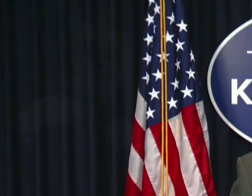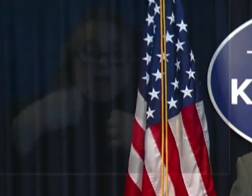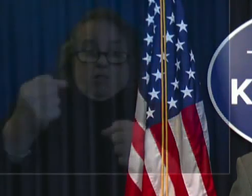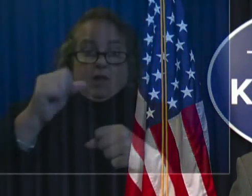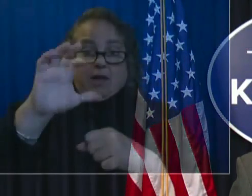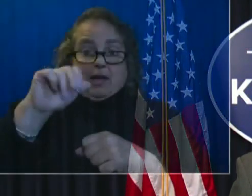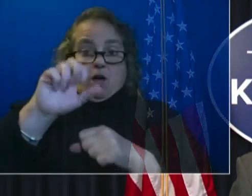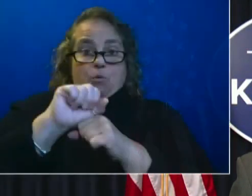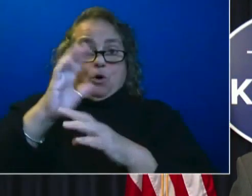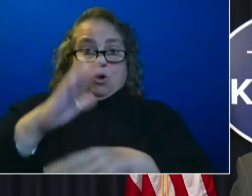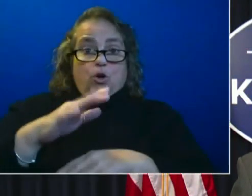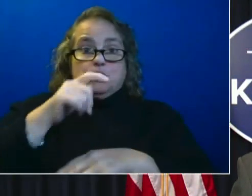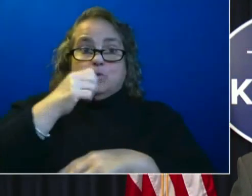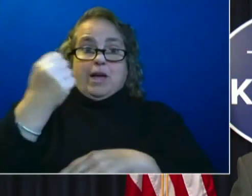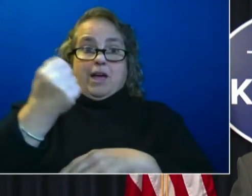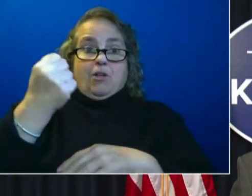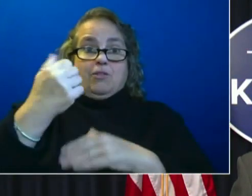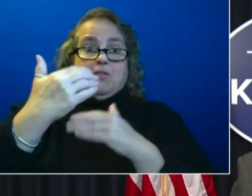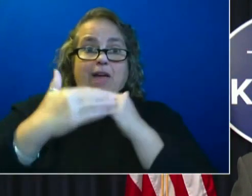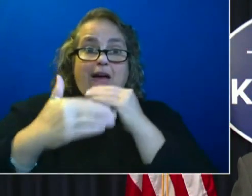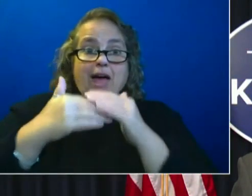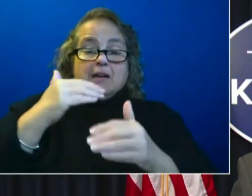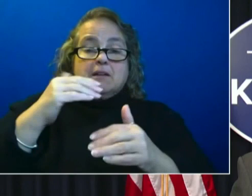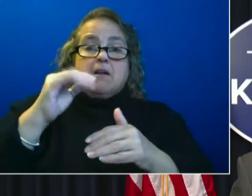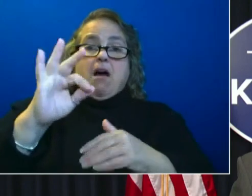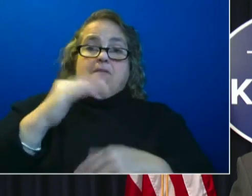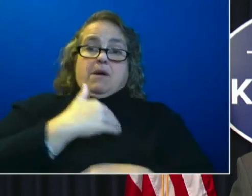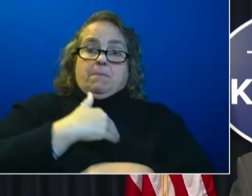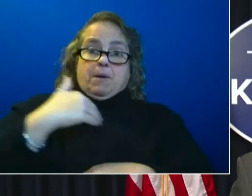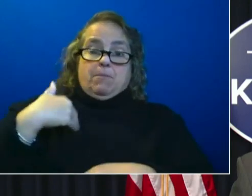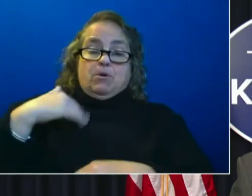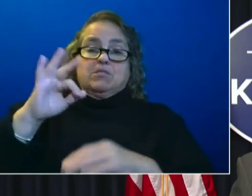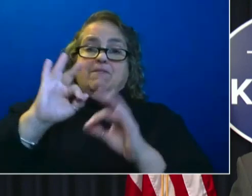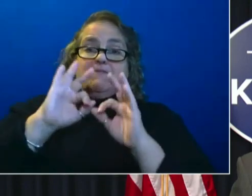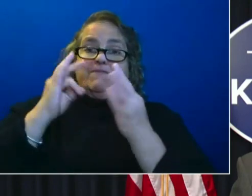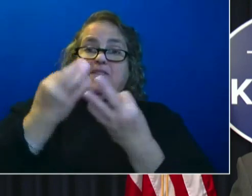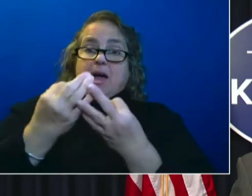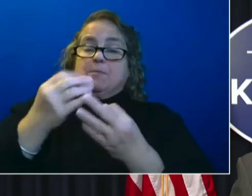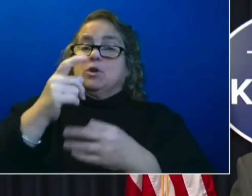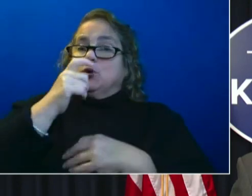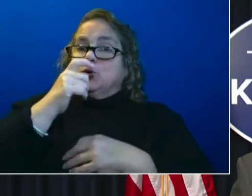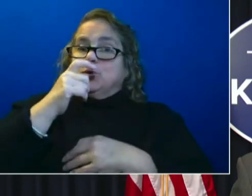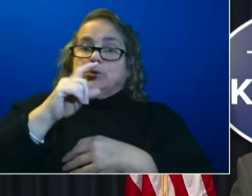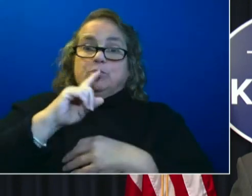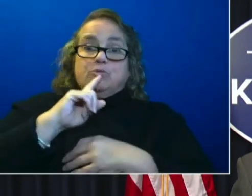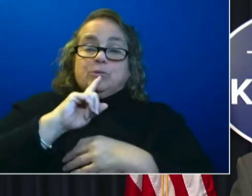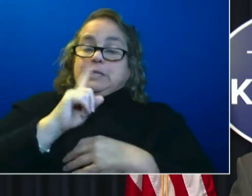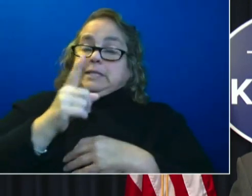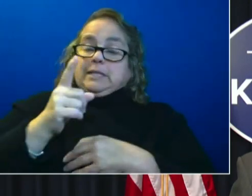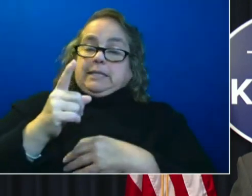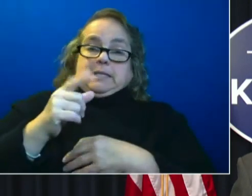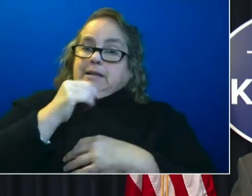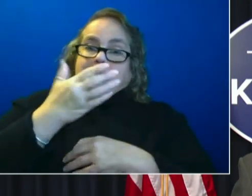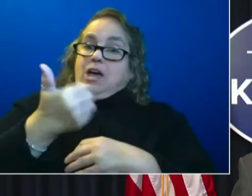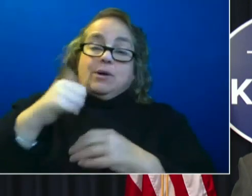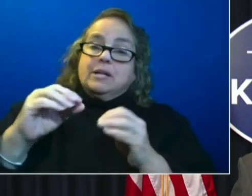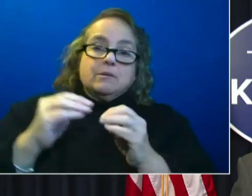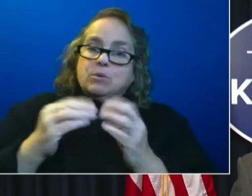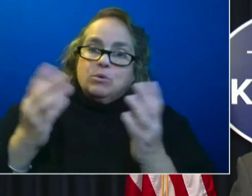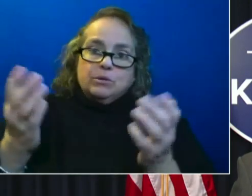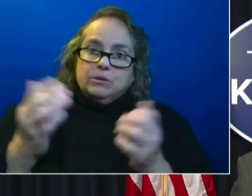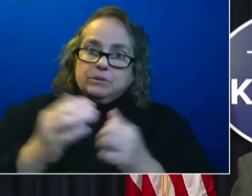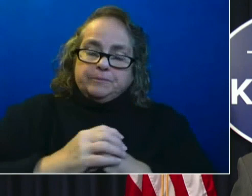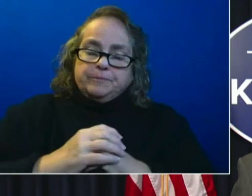of those members of our family that are no longer with us. We want to make sure that it